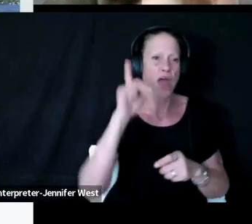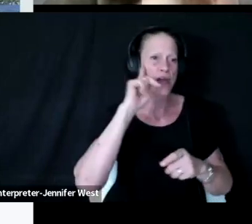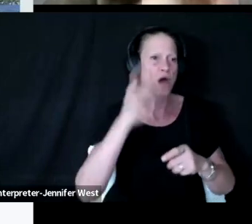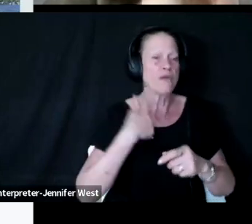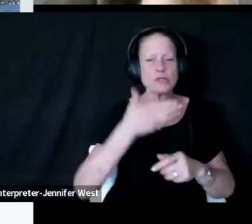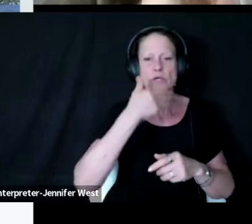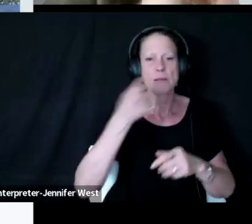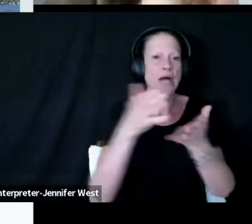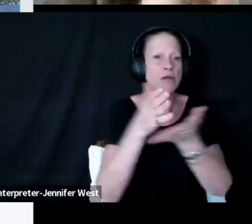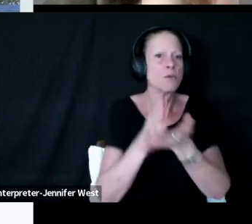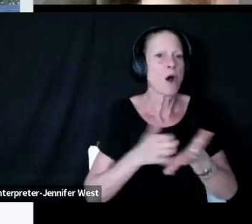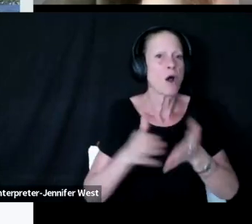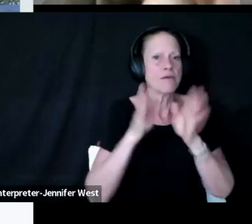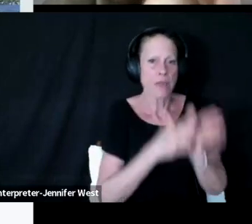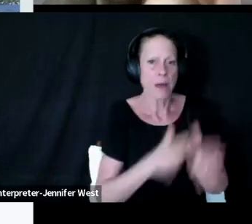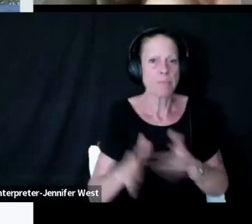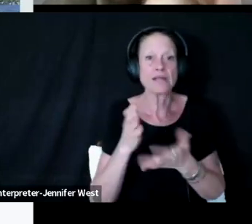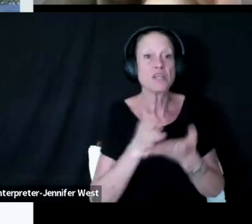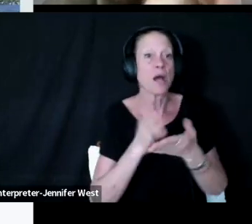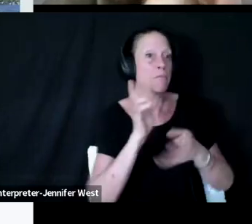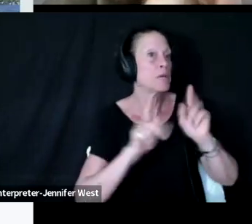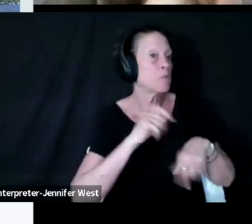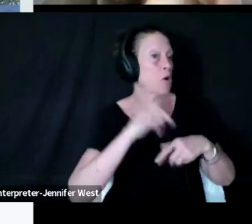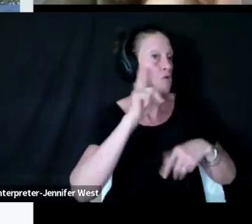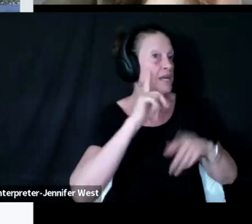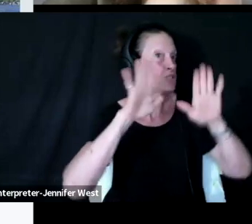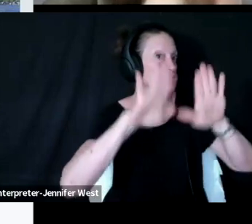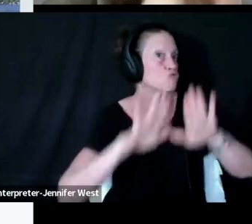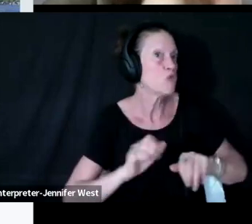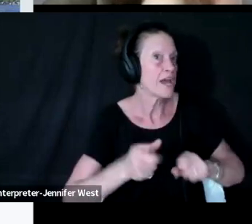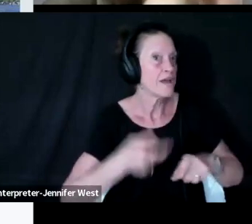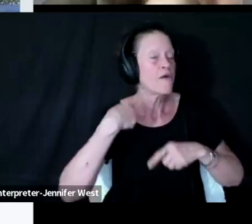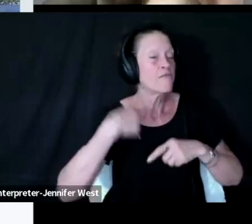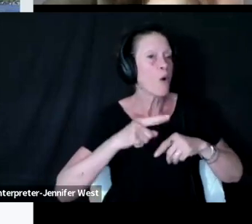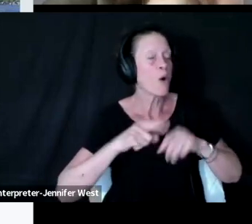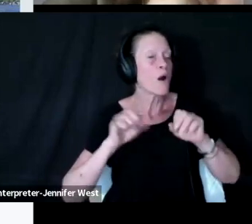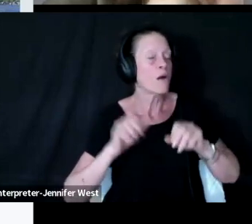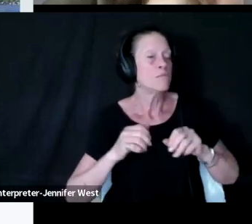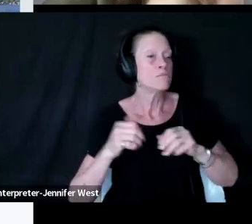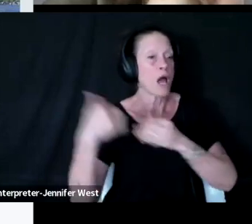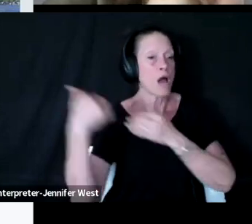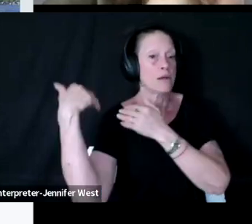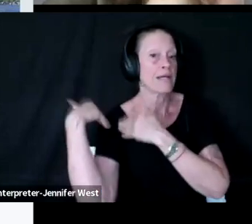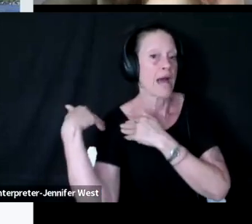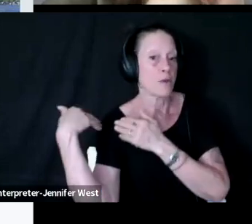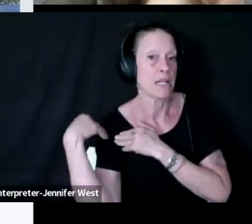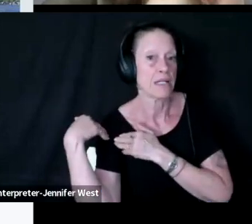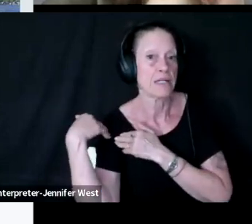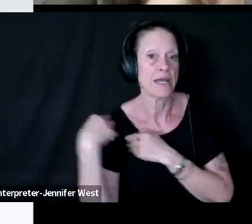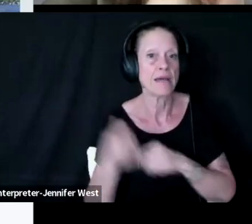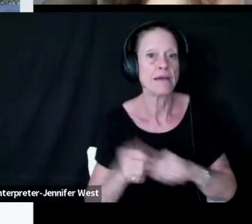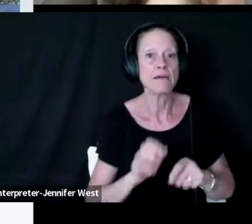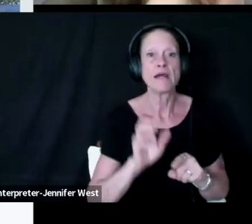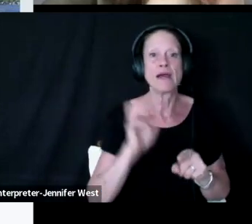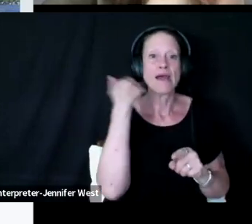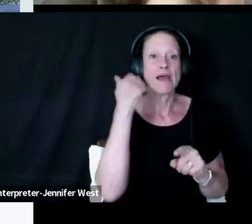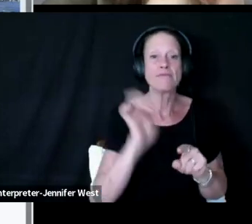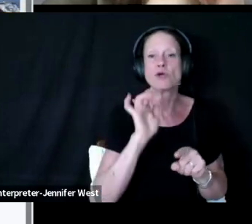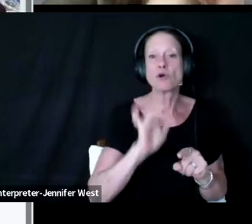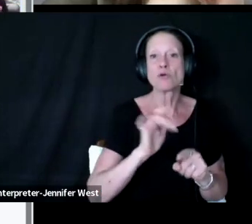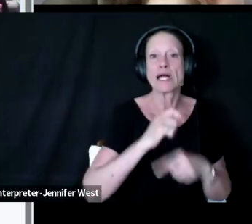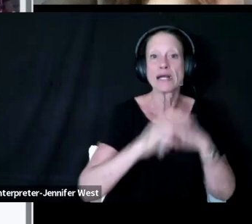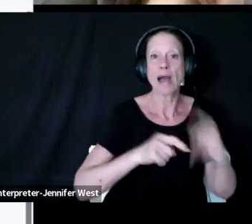some people find it great for accountability. But if you click on About Me, you can see each of